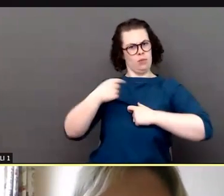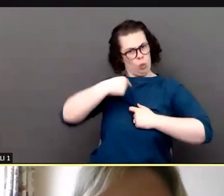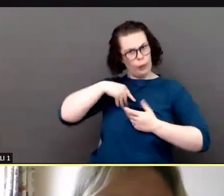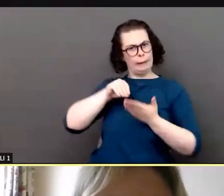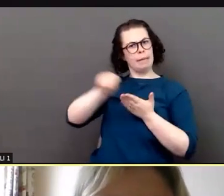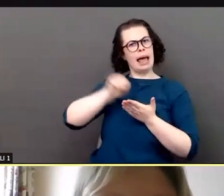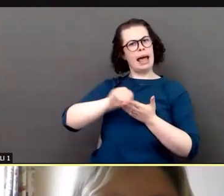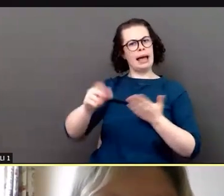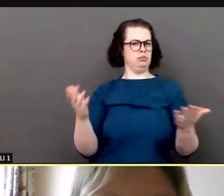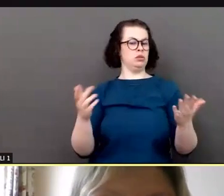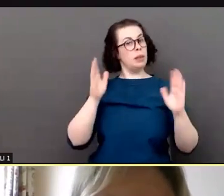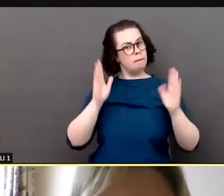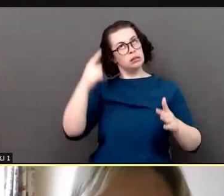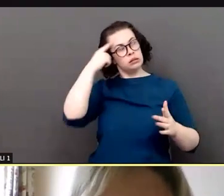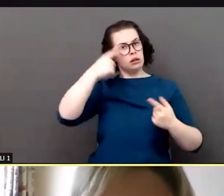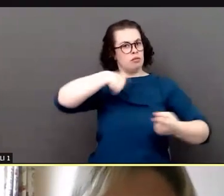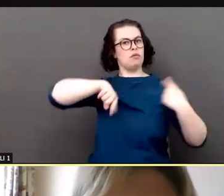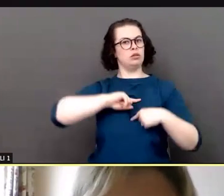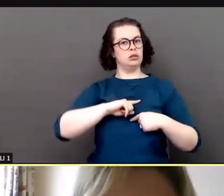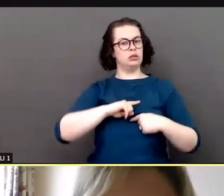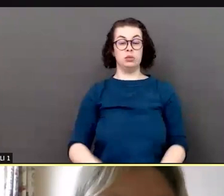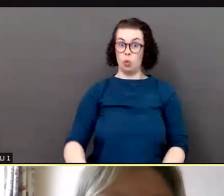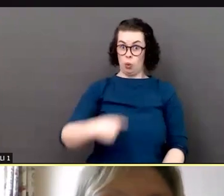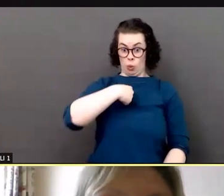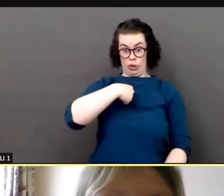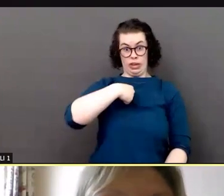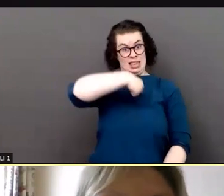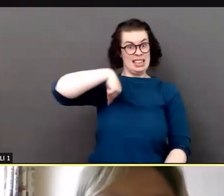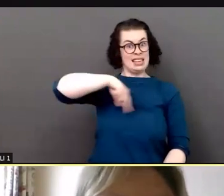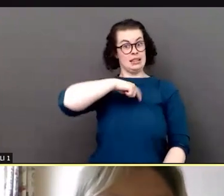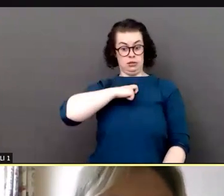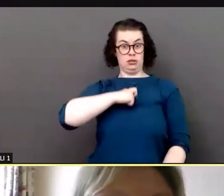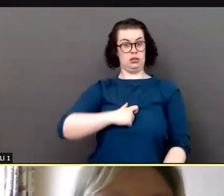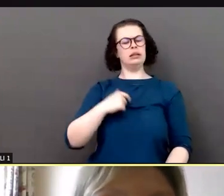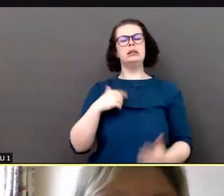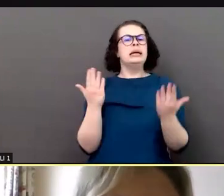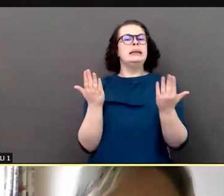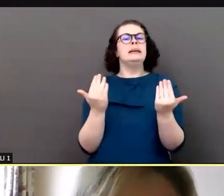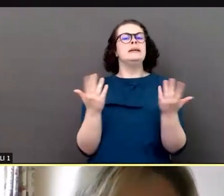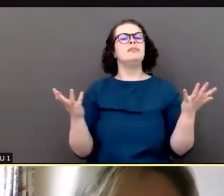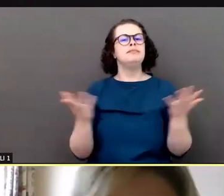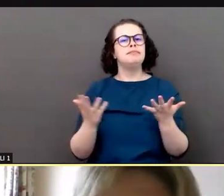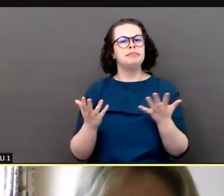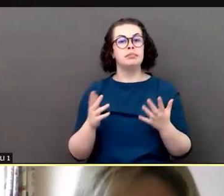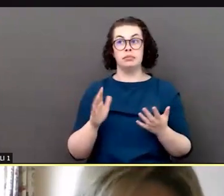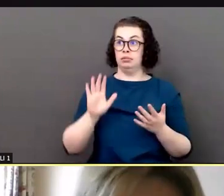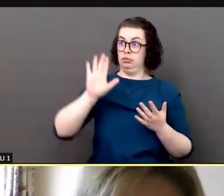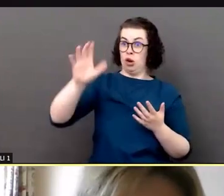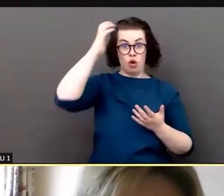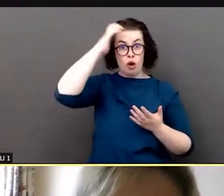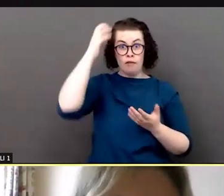So as consumers, what do we expect? We expect that the public money, which is our